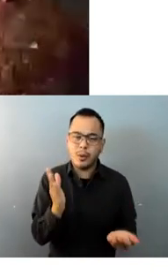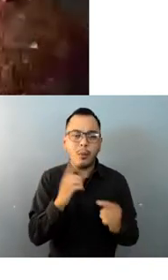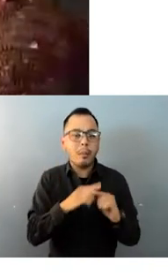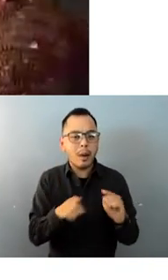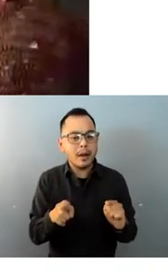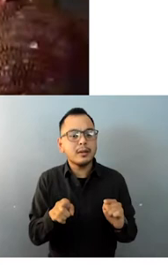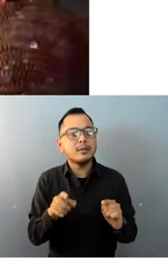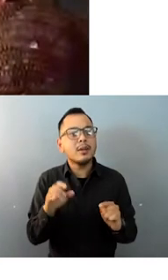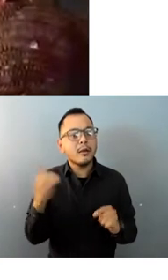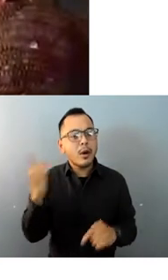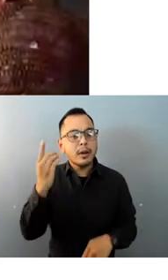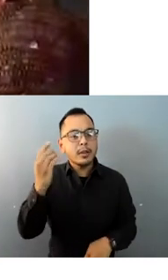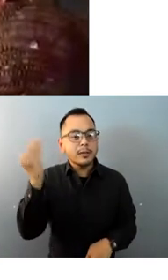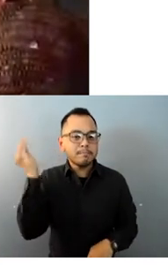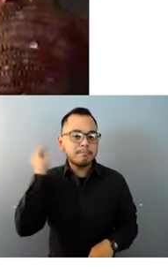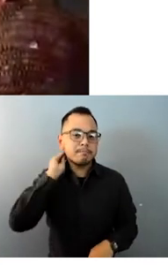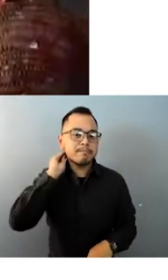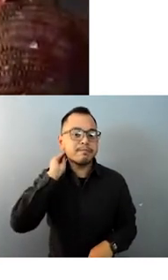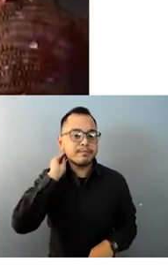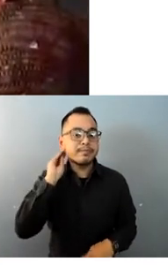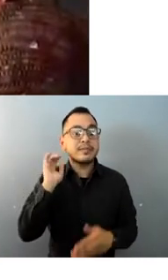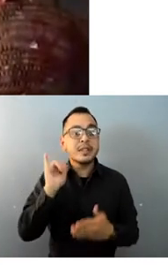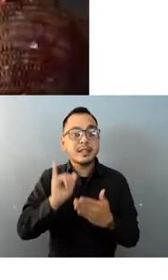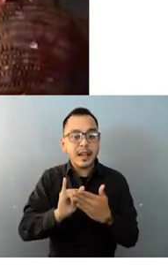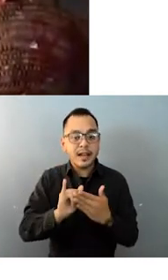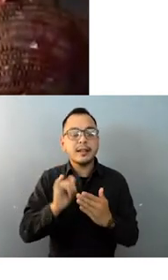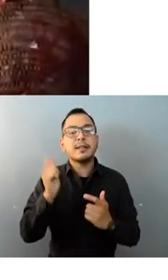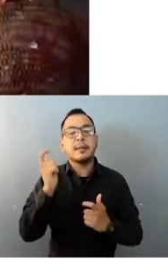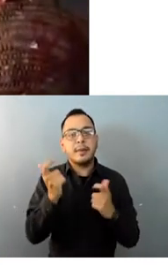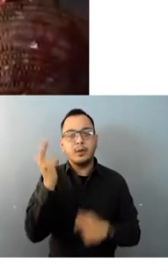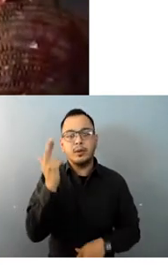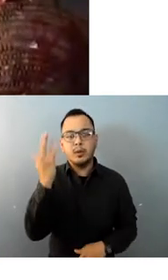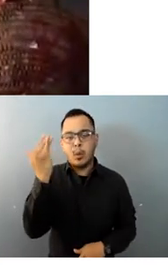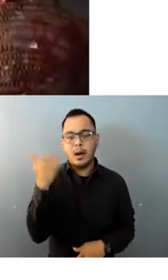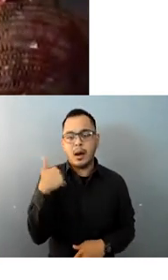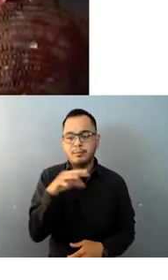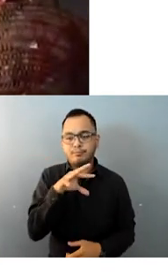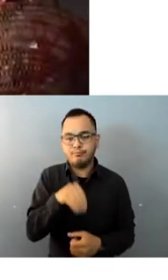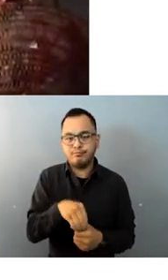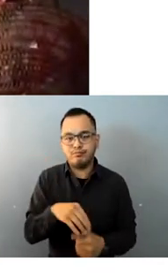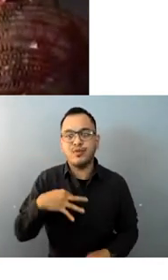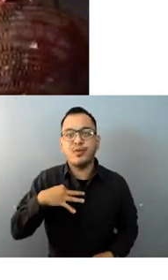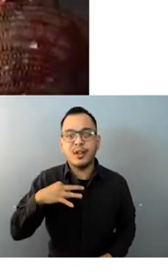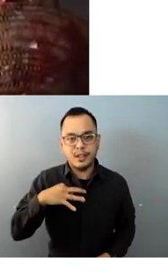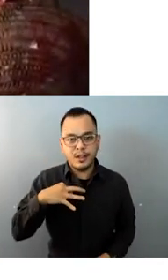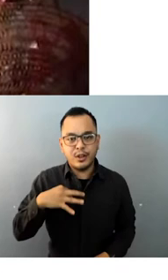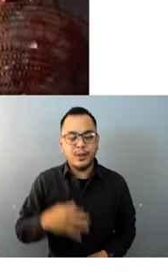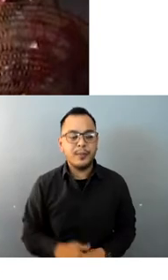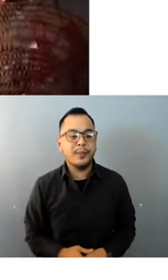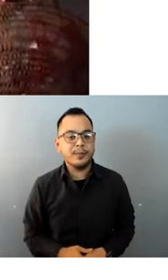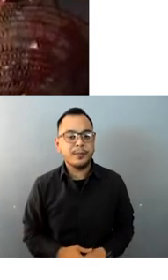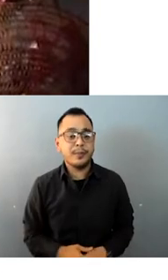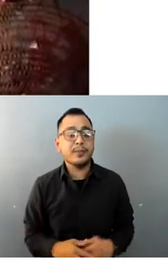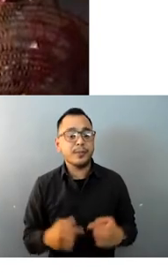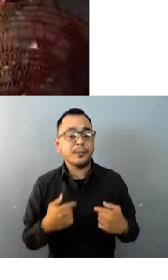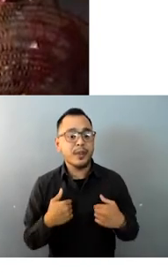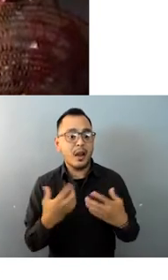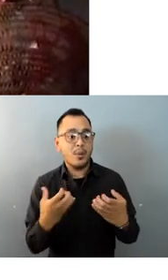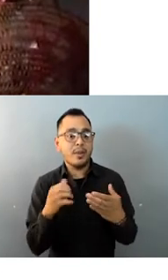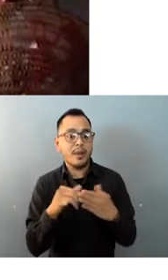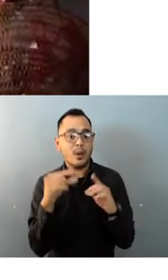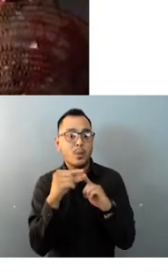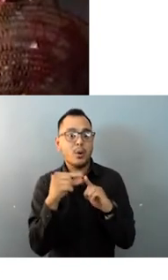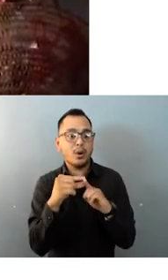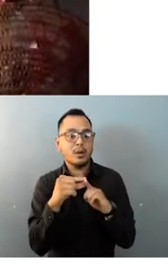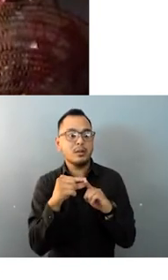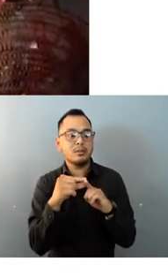that's that's the big part of the reason that I do this volunteer work, because I want that